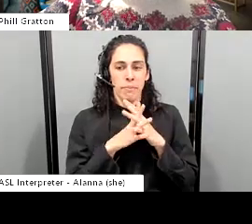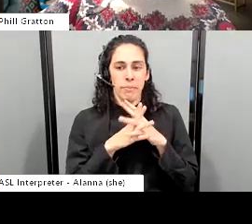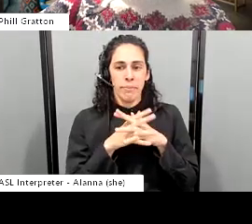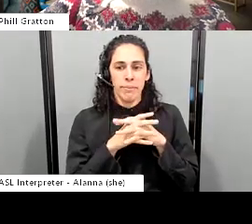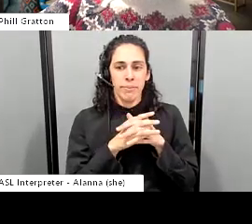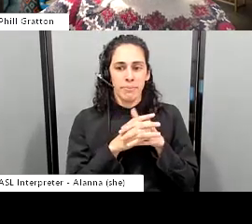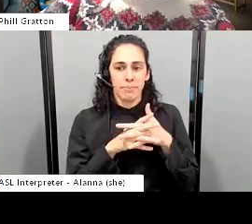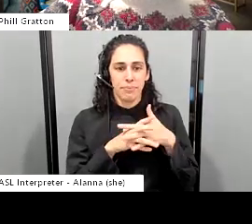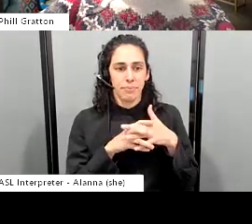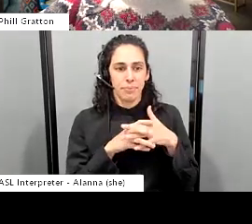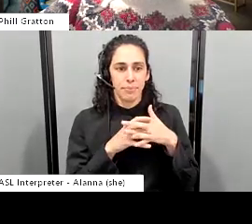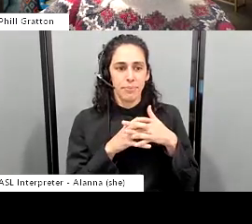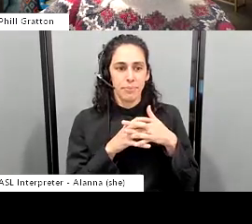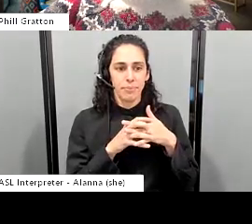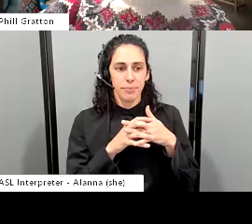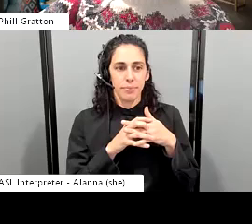I will copy this.